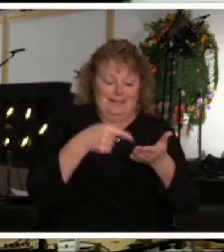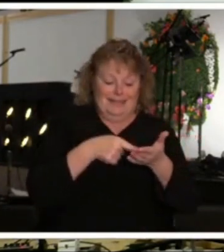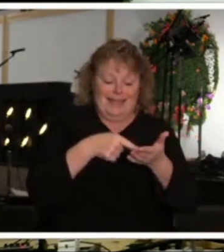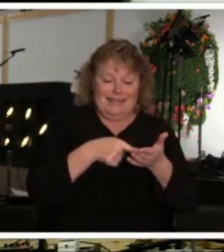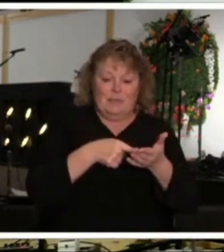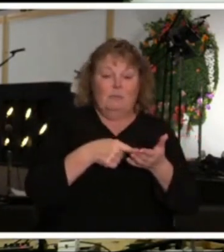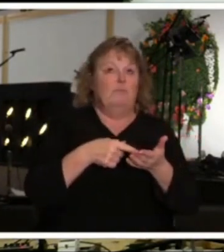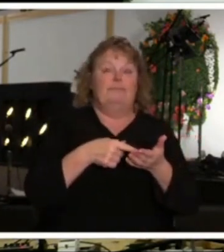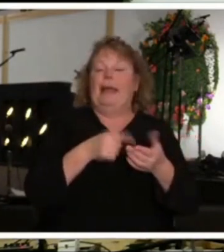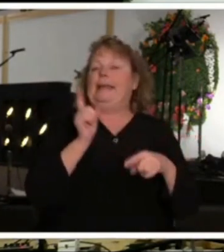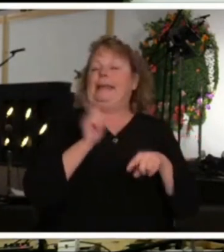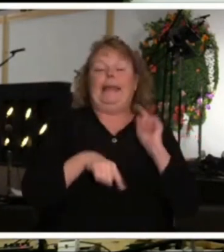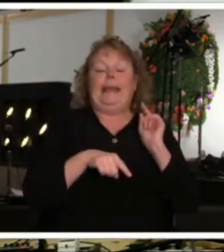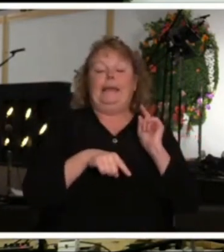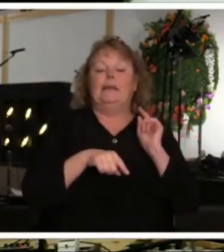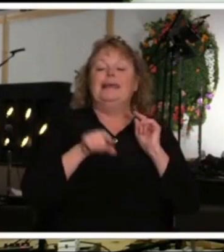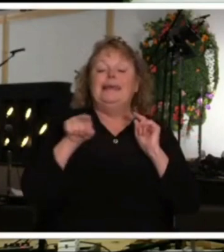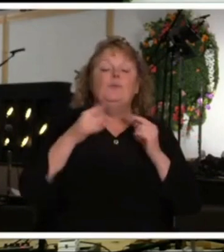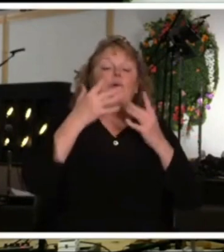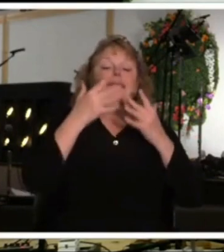was saddened because he had much.